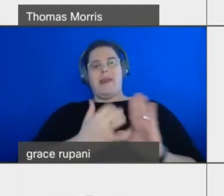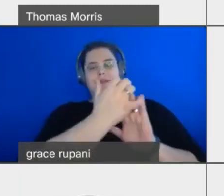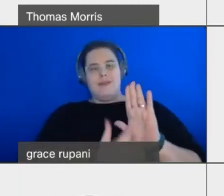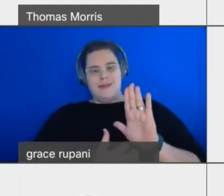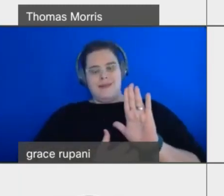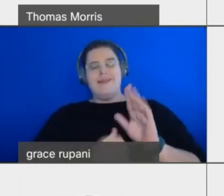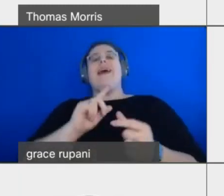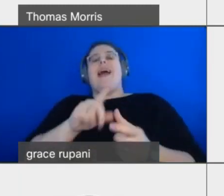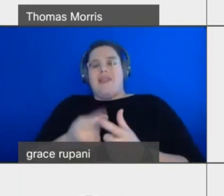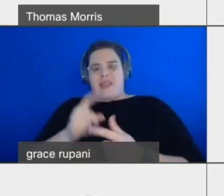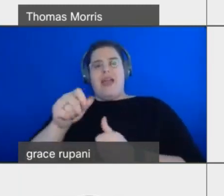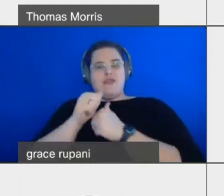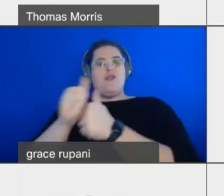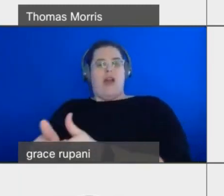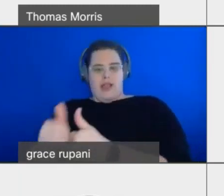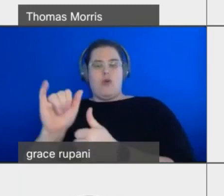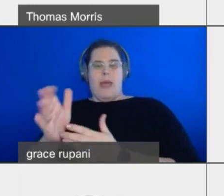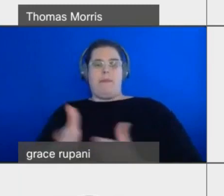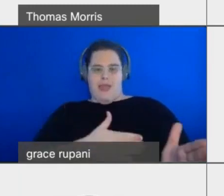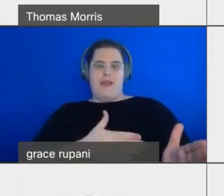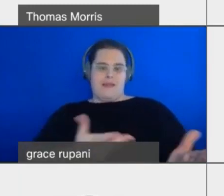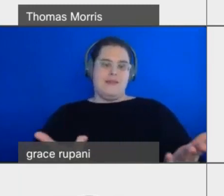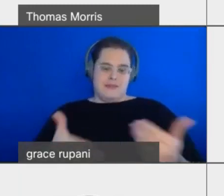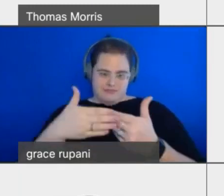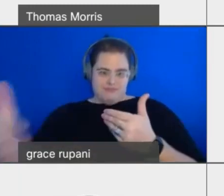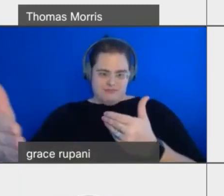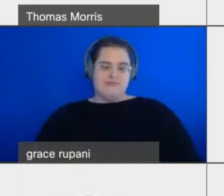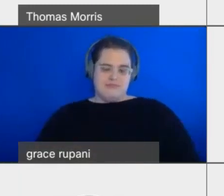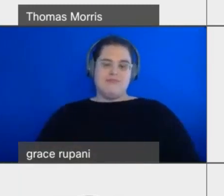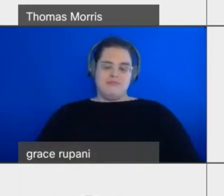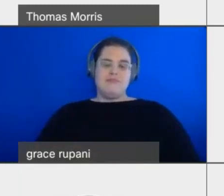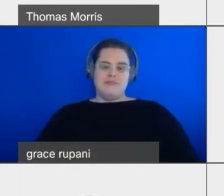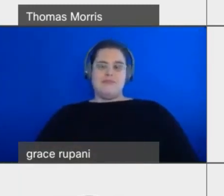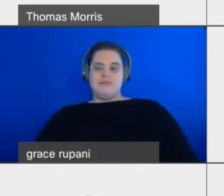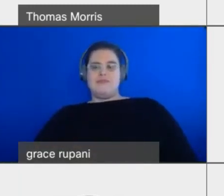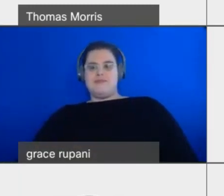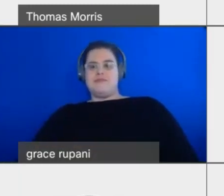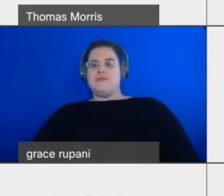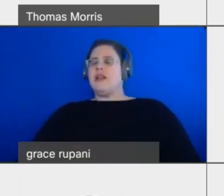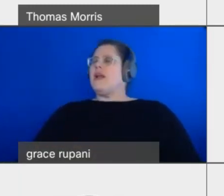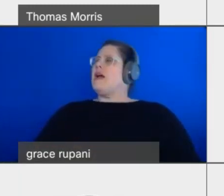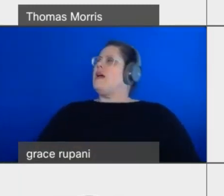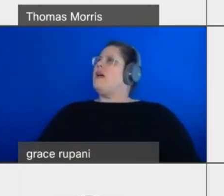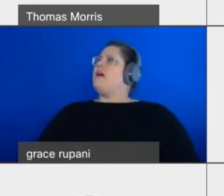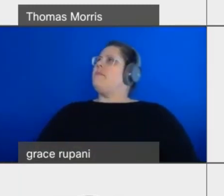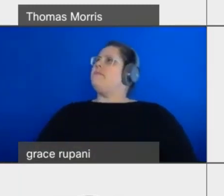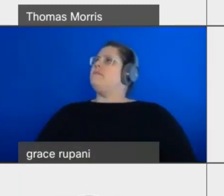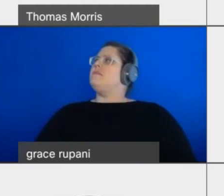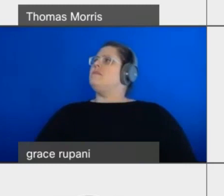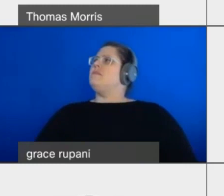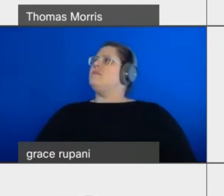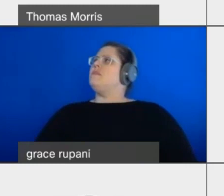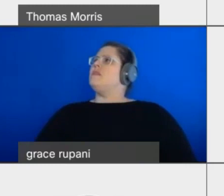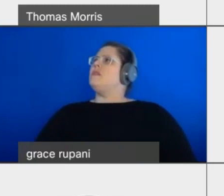with that plan. And what occurred was, I don't know, not that long ago, a council